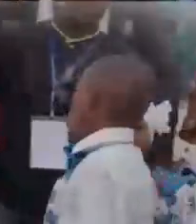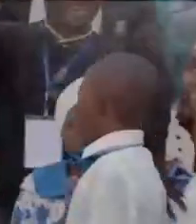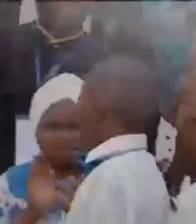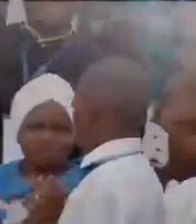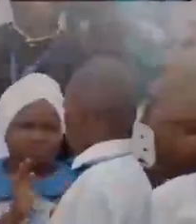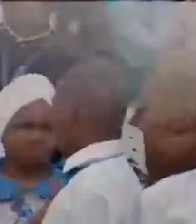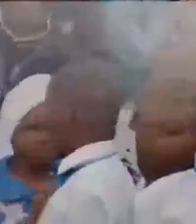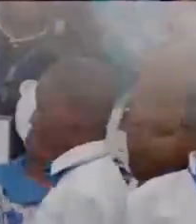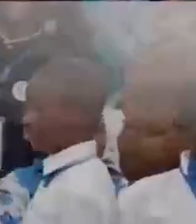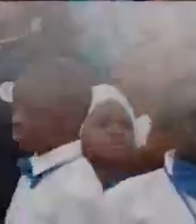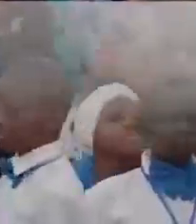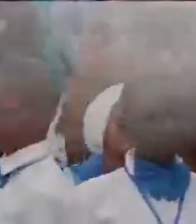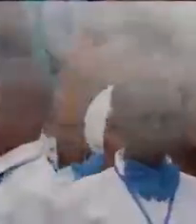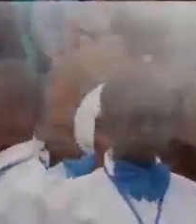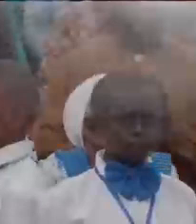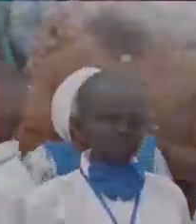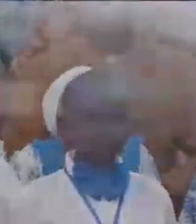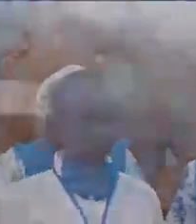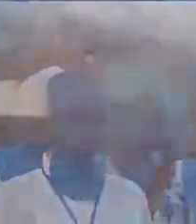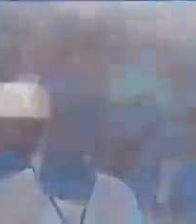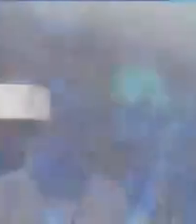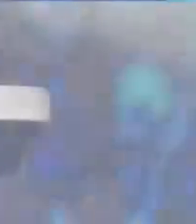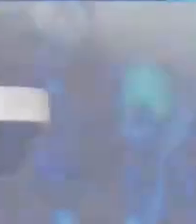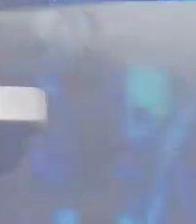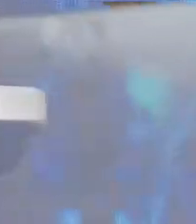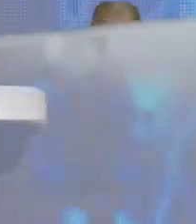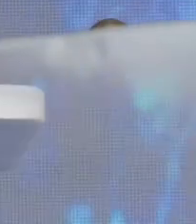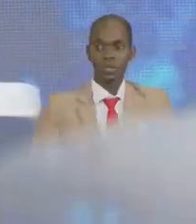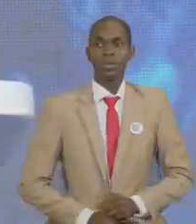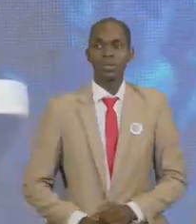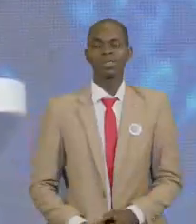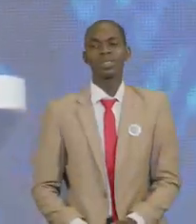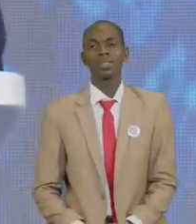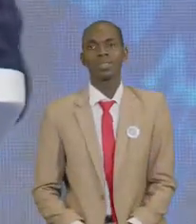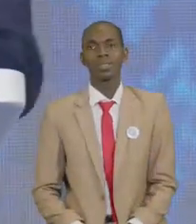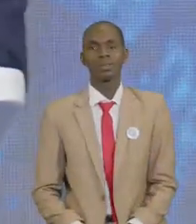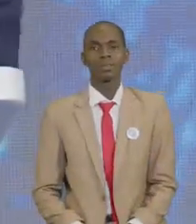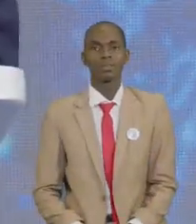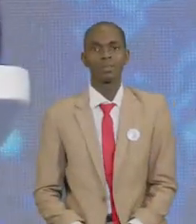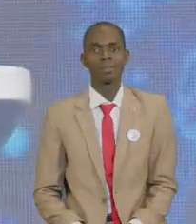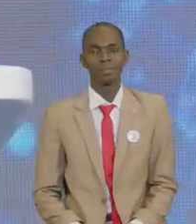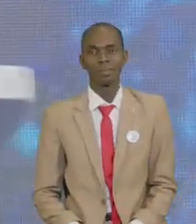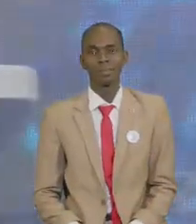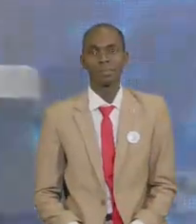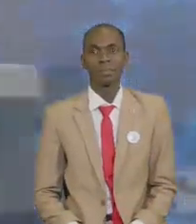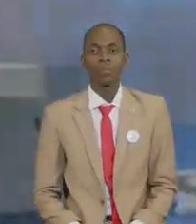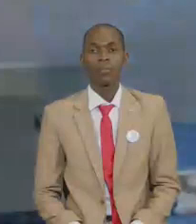Everybody praise the Lord. Tout le monde, gloire à Dieu. I want to give a special welcome to all